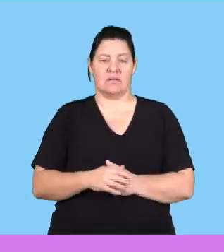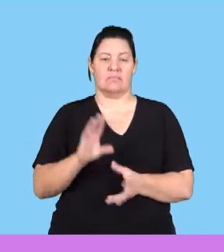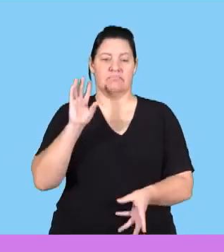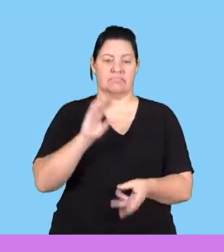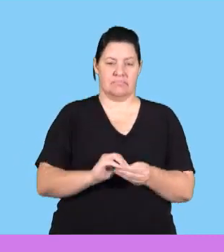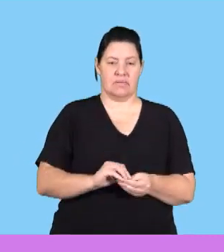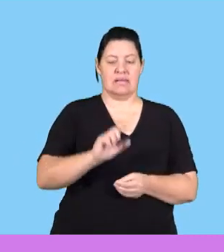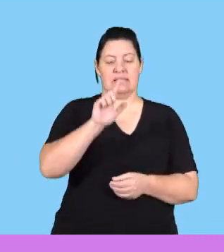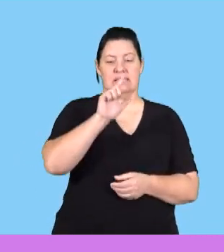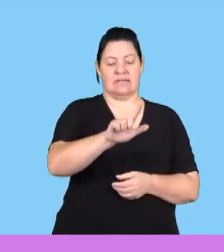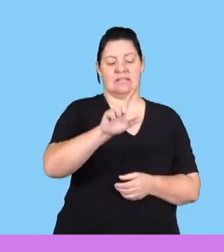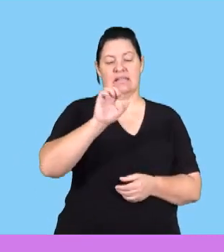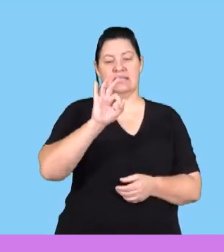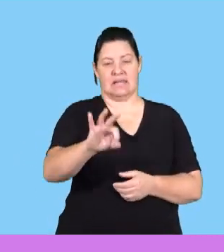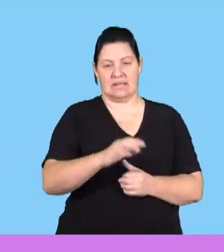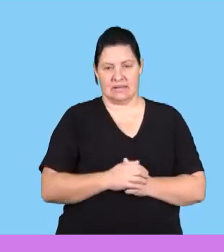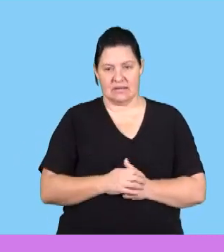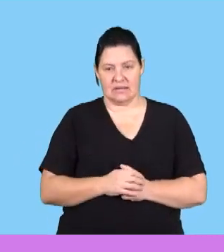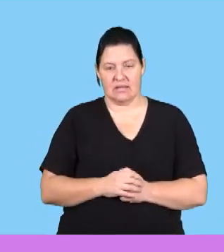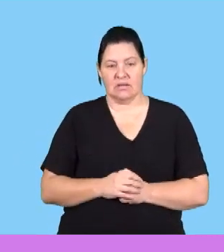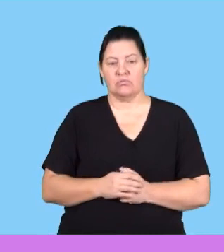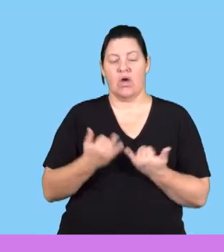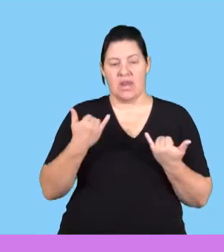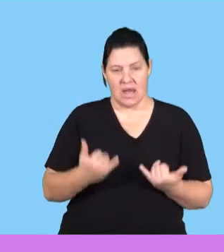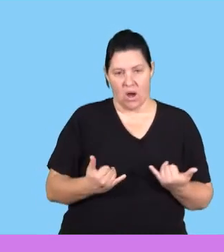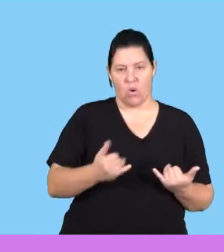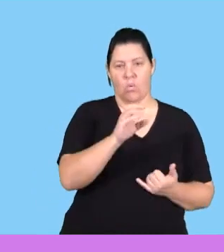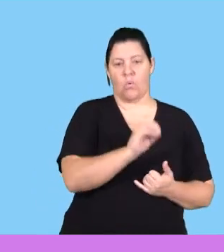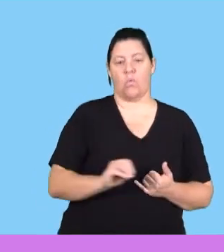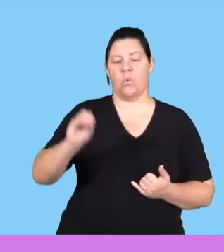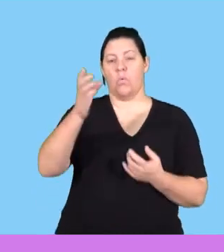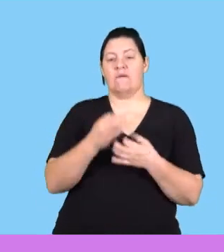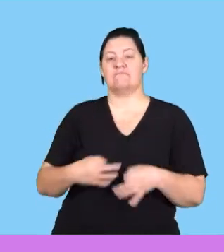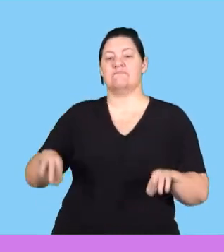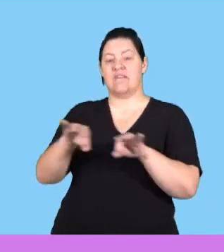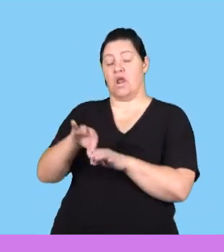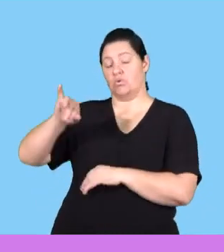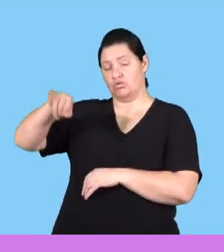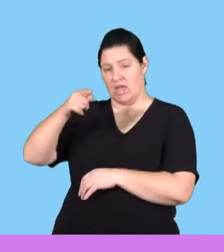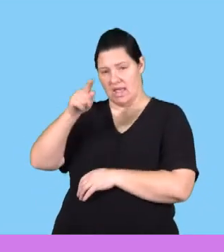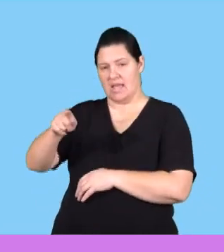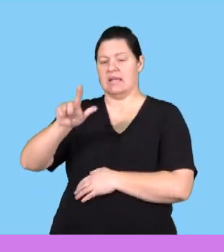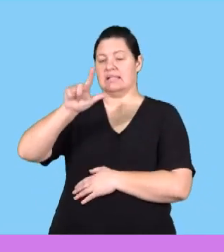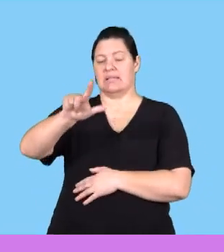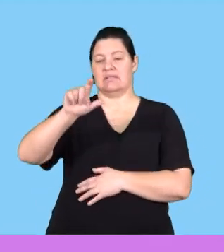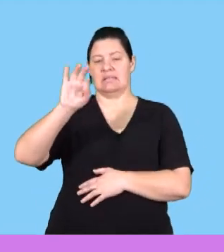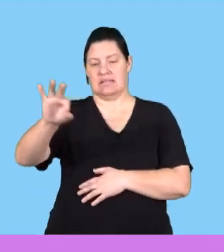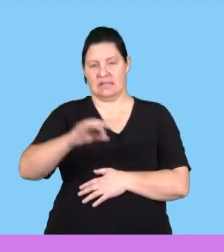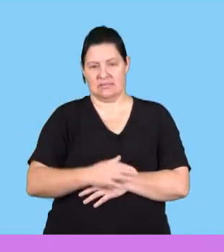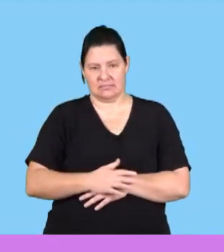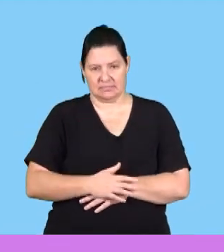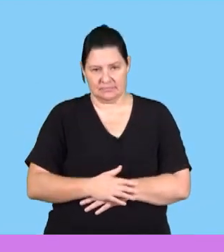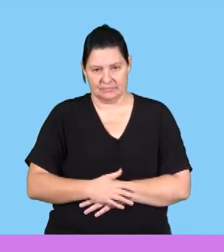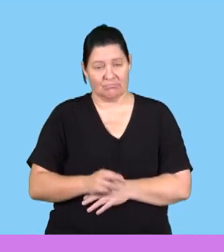that will give me a total of 73. So therefore, now we can go and say that the value of J